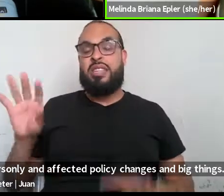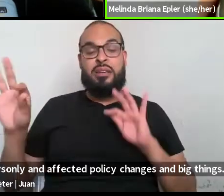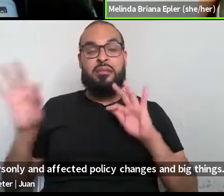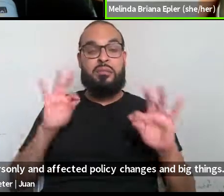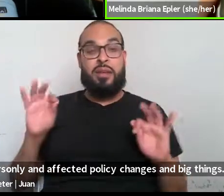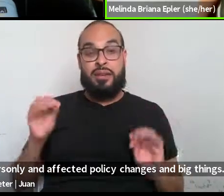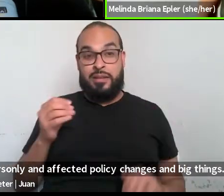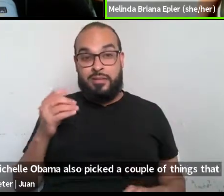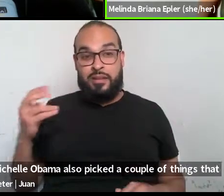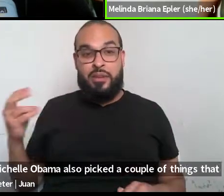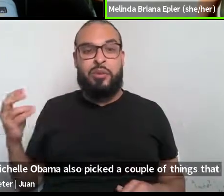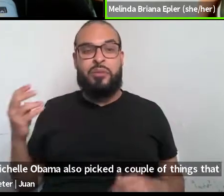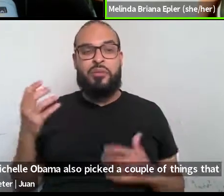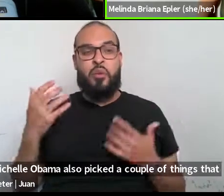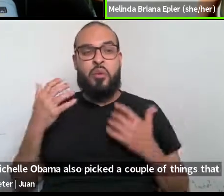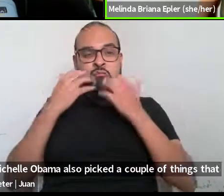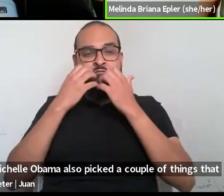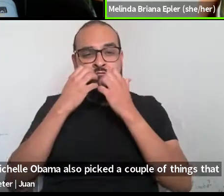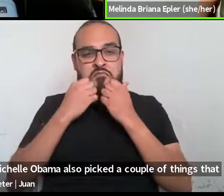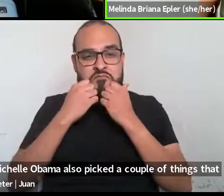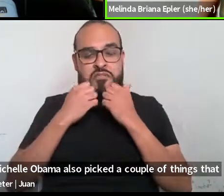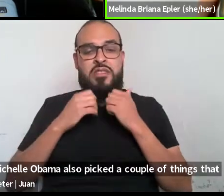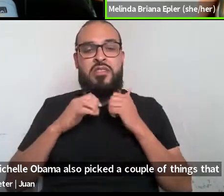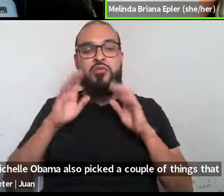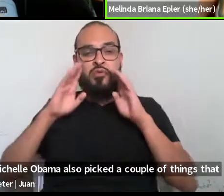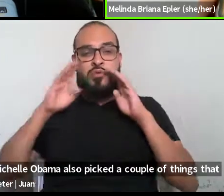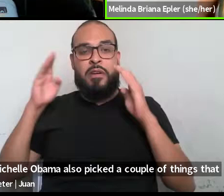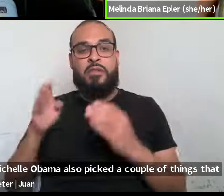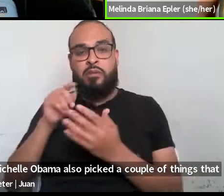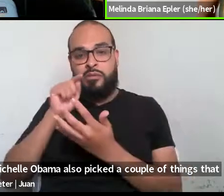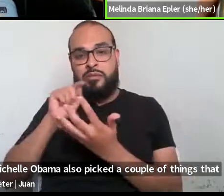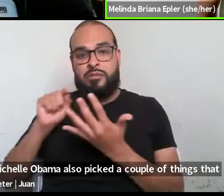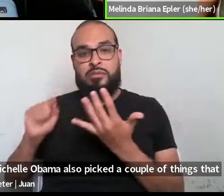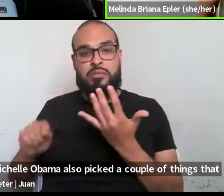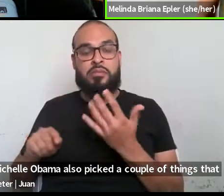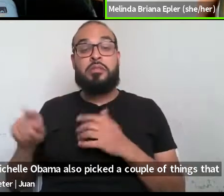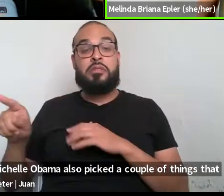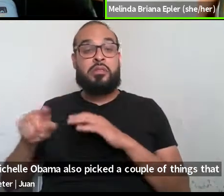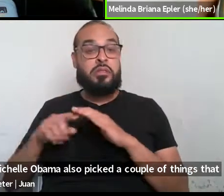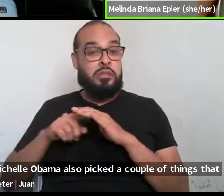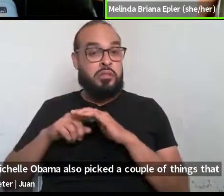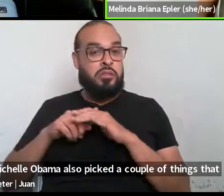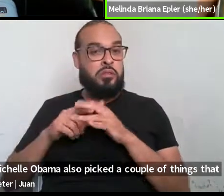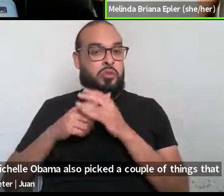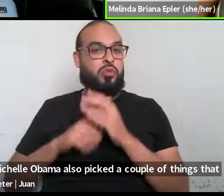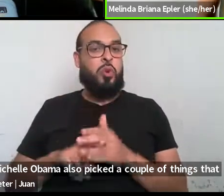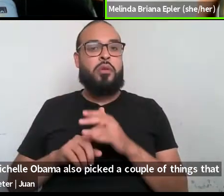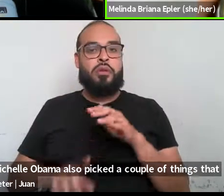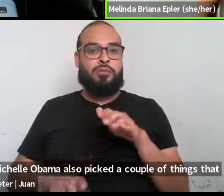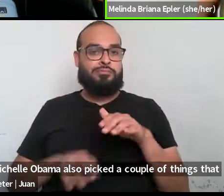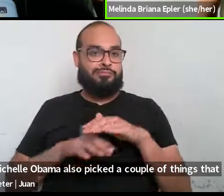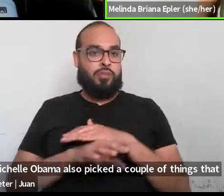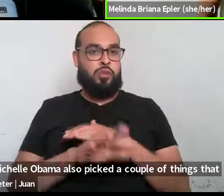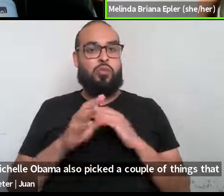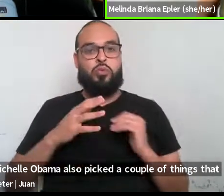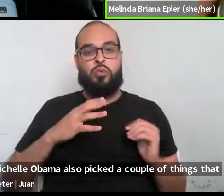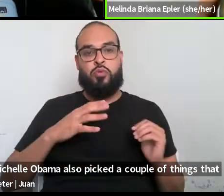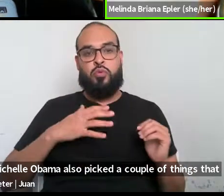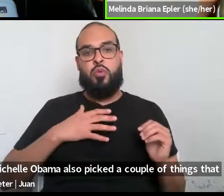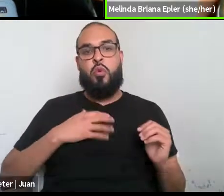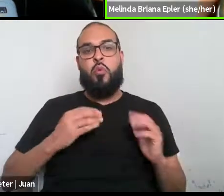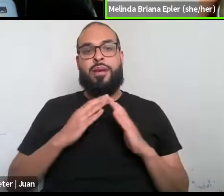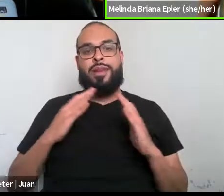were really near and dear to her heart to really focus on when she came to the White House. And one of those